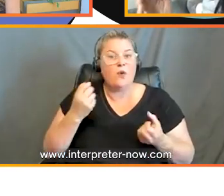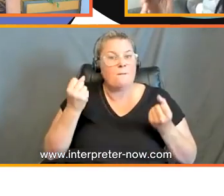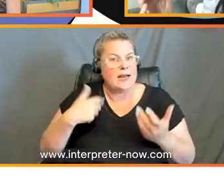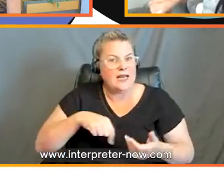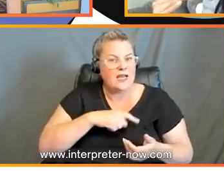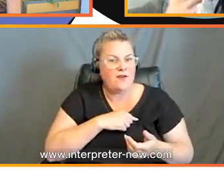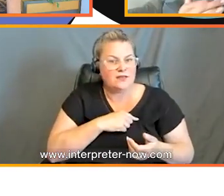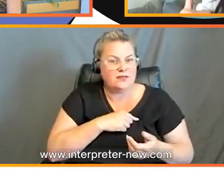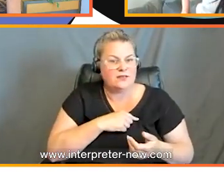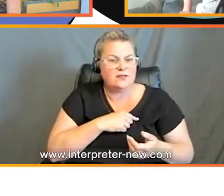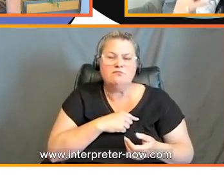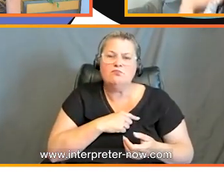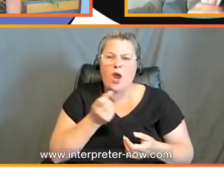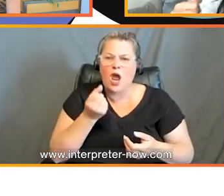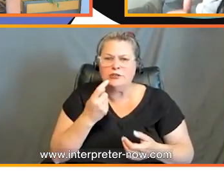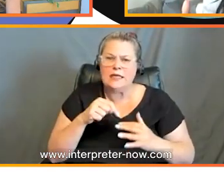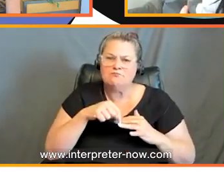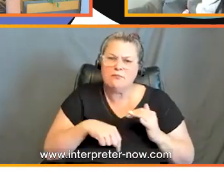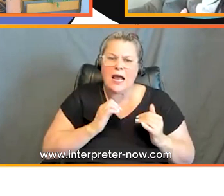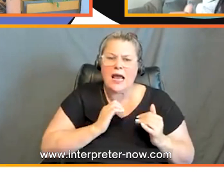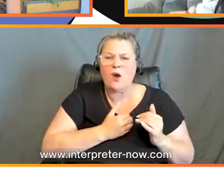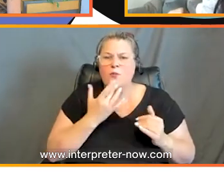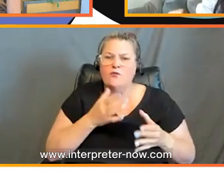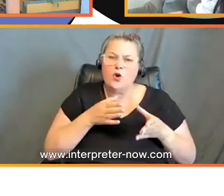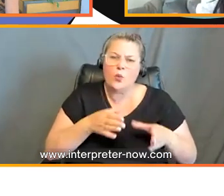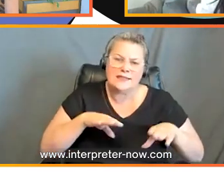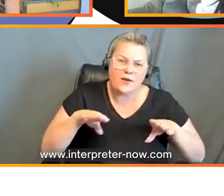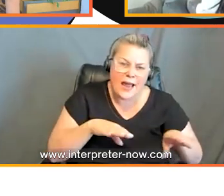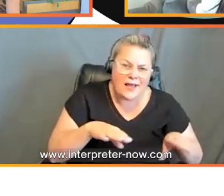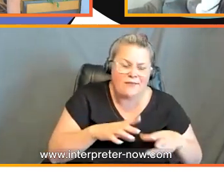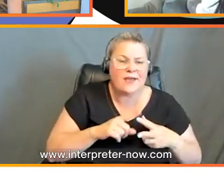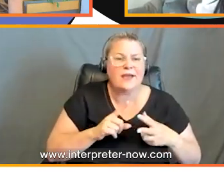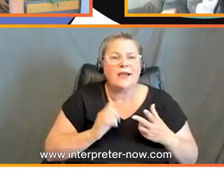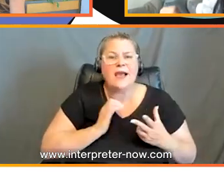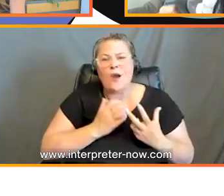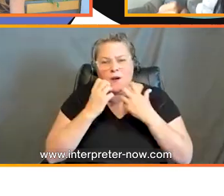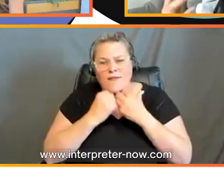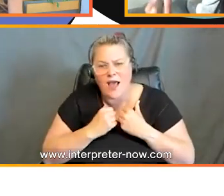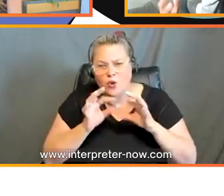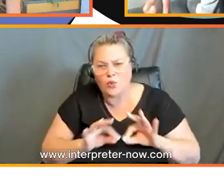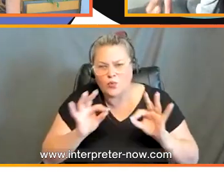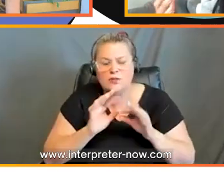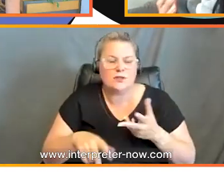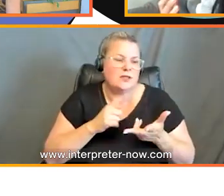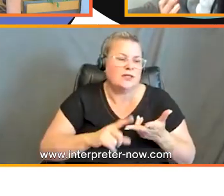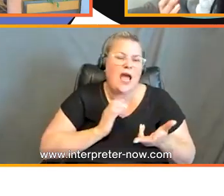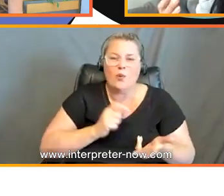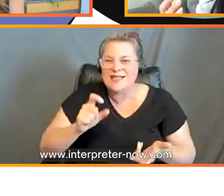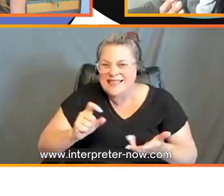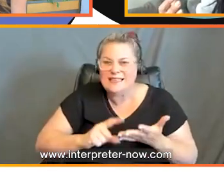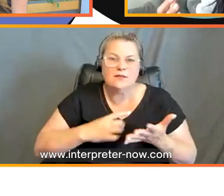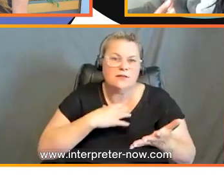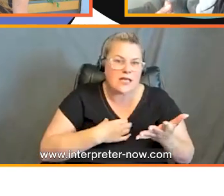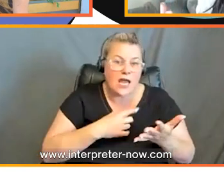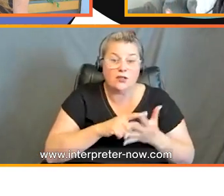do actually understand deeply what our preferred ways of behaving are, our values, our needs, our desires. But for a lot